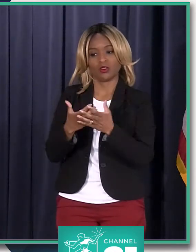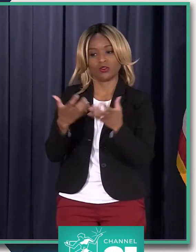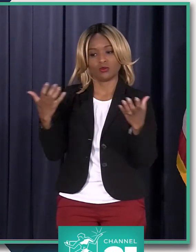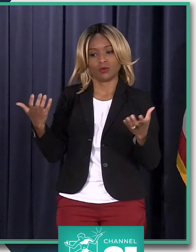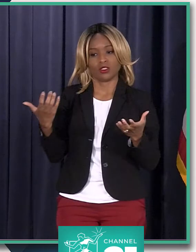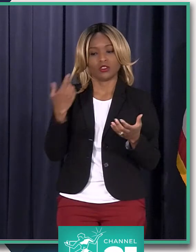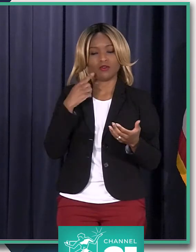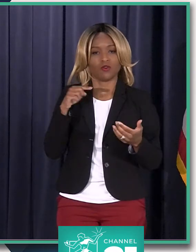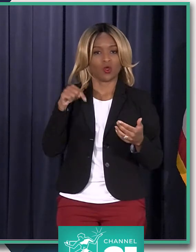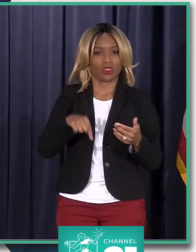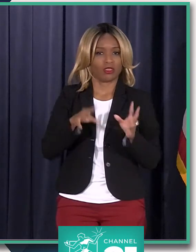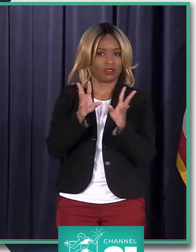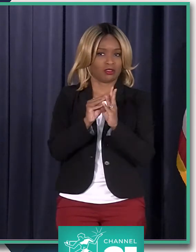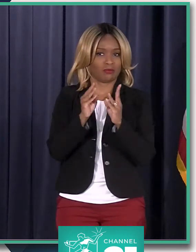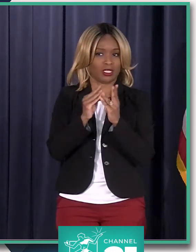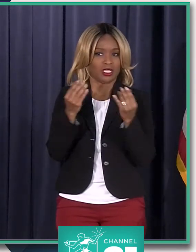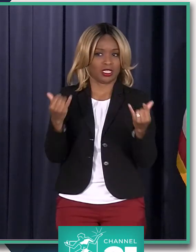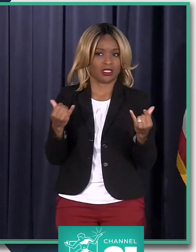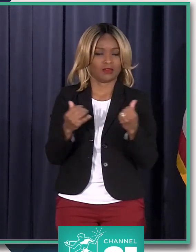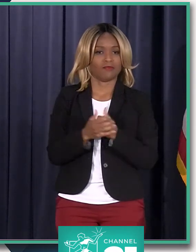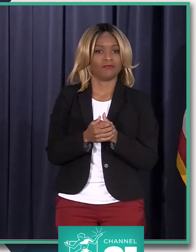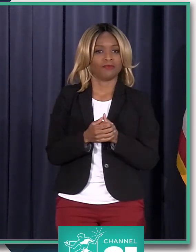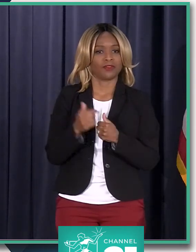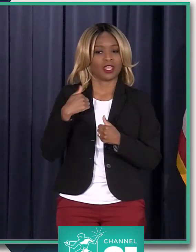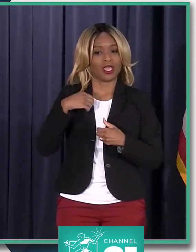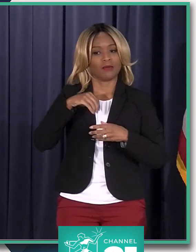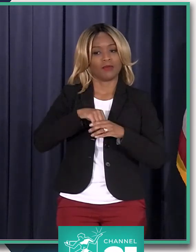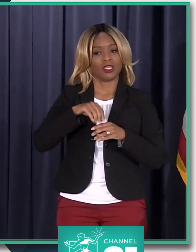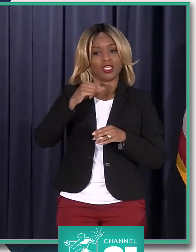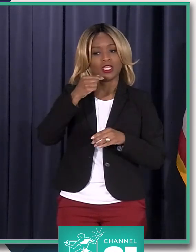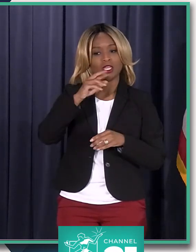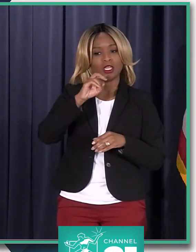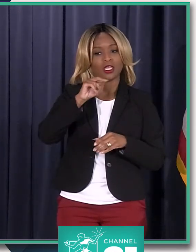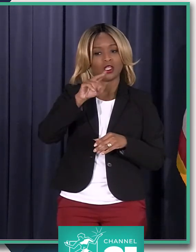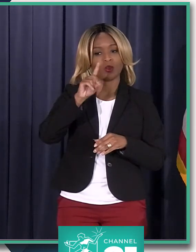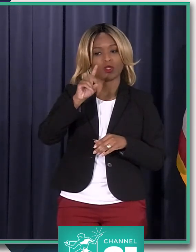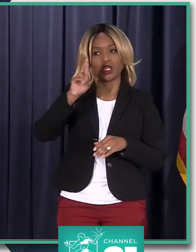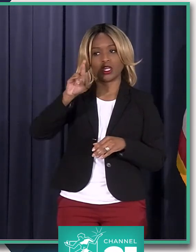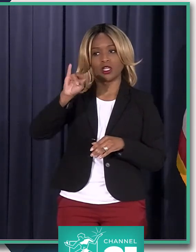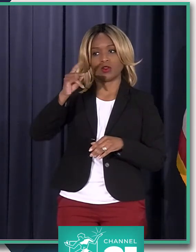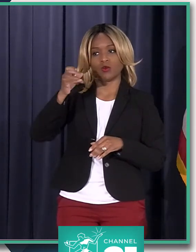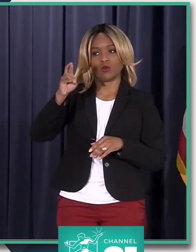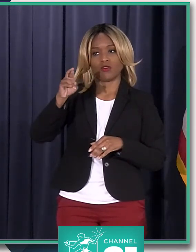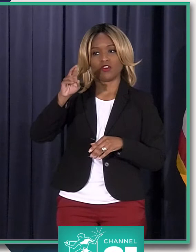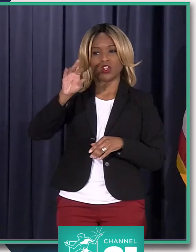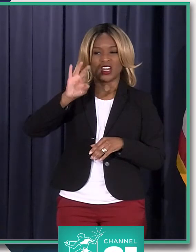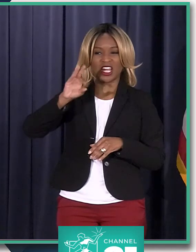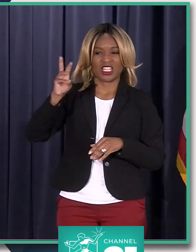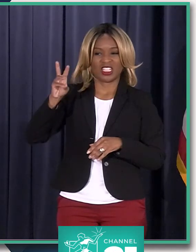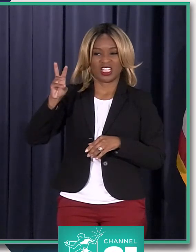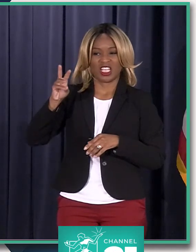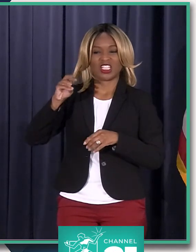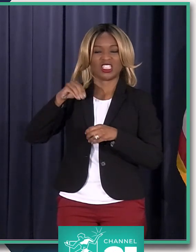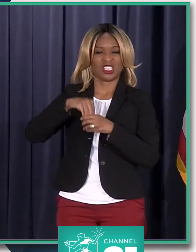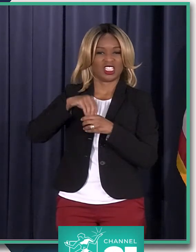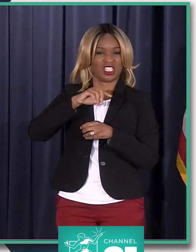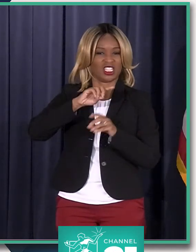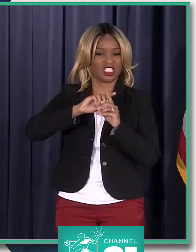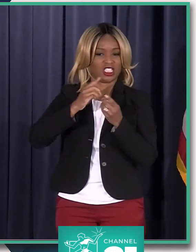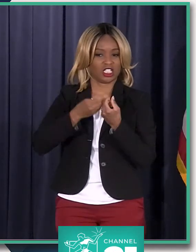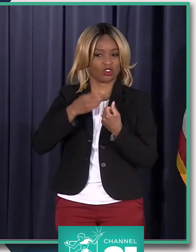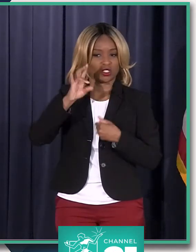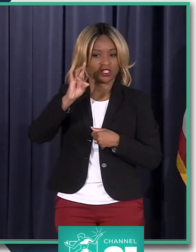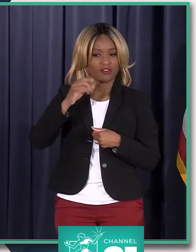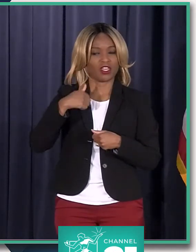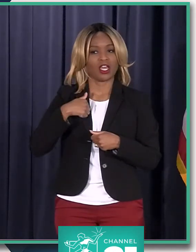for this call this evening. I am in the Grand River 96 neighborhood of District 7. I represent